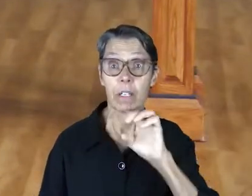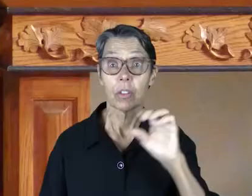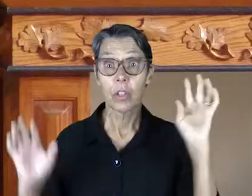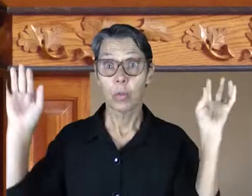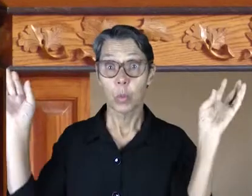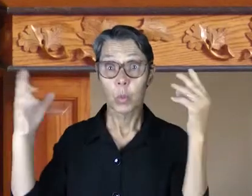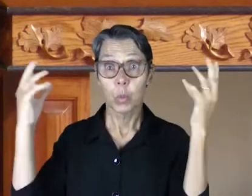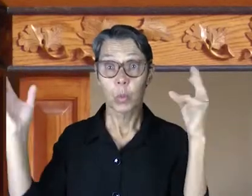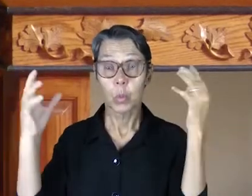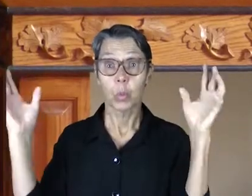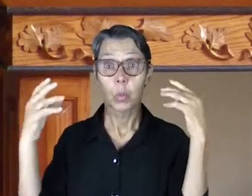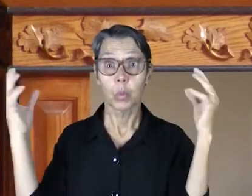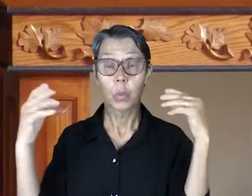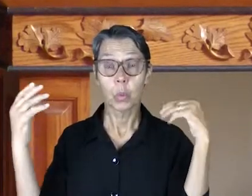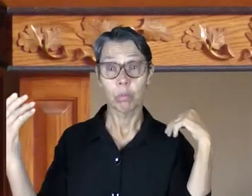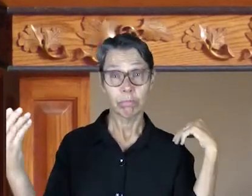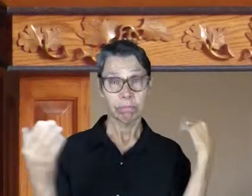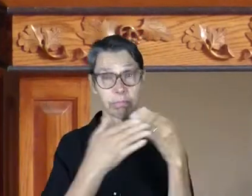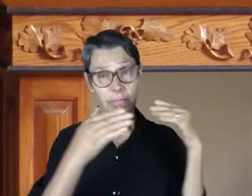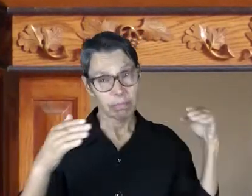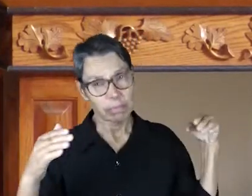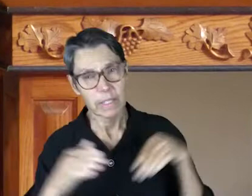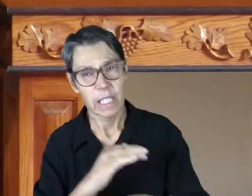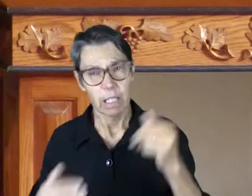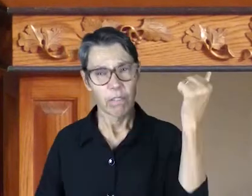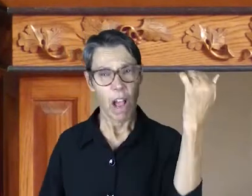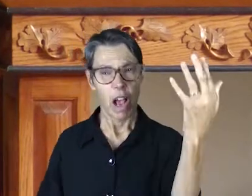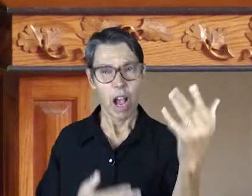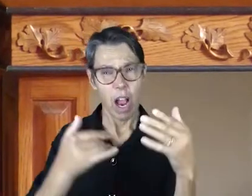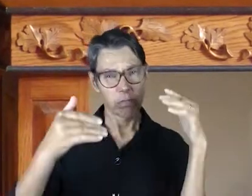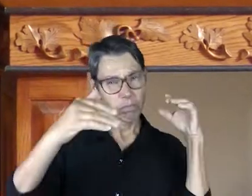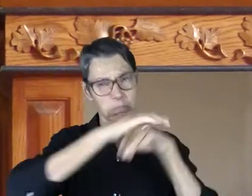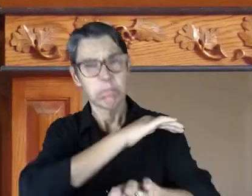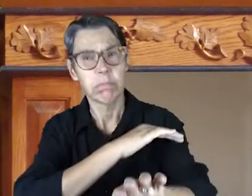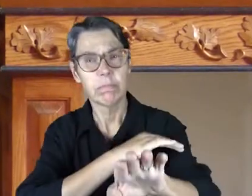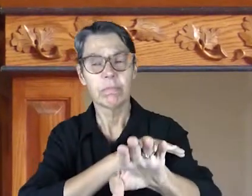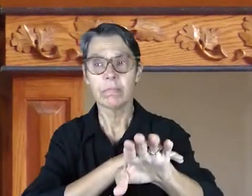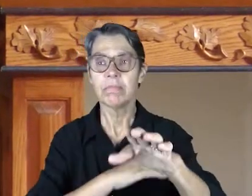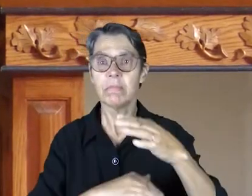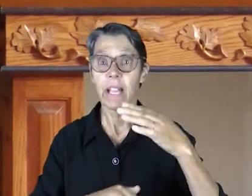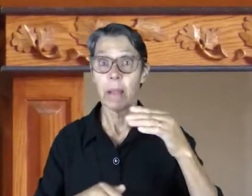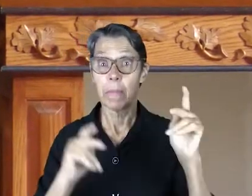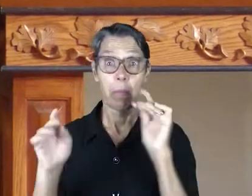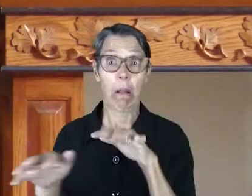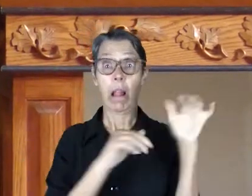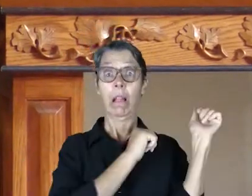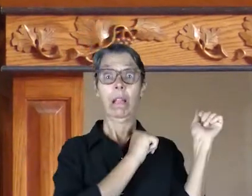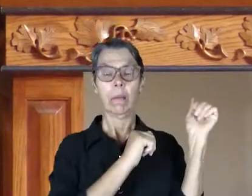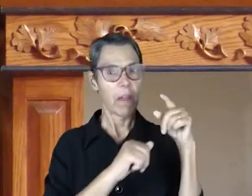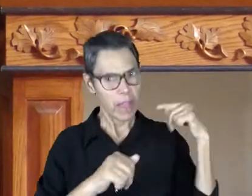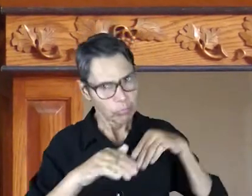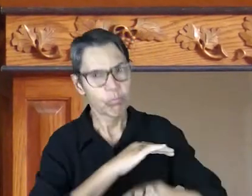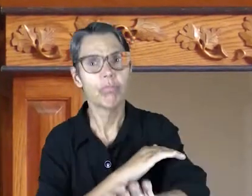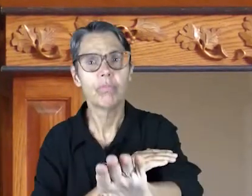when everyone else is running away, and we know that they're willing to sacrifice themselves for the sake of